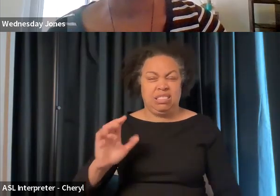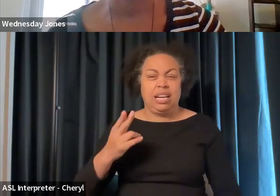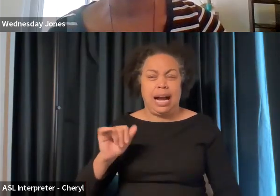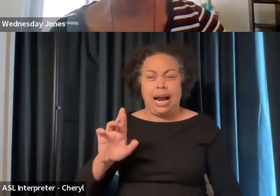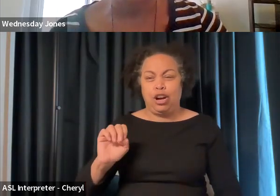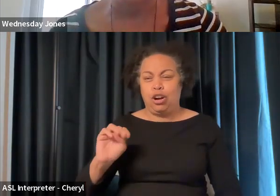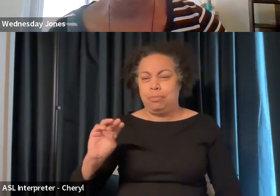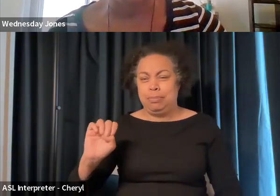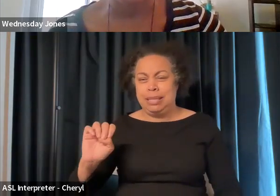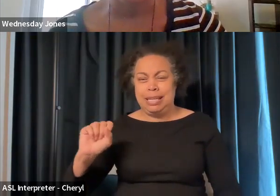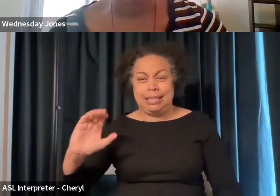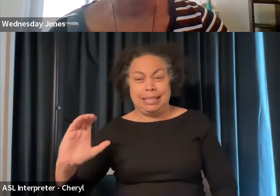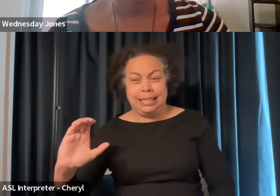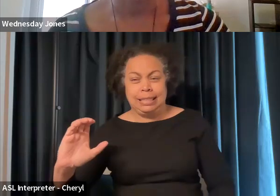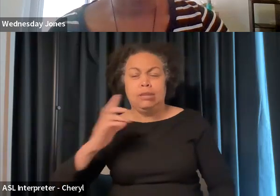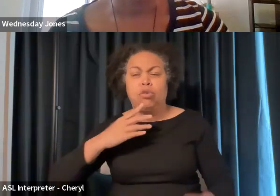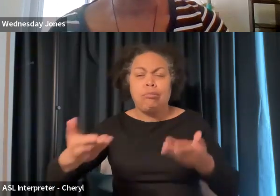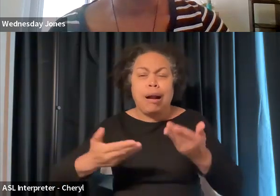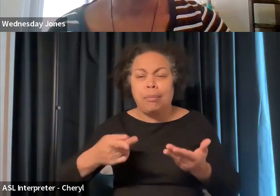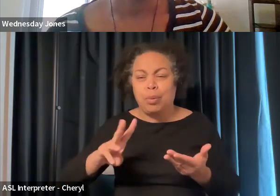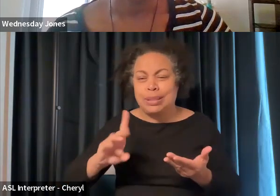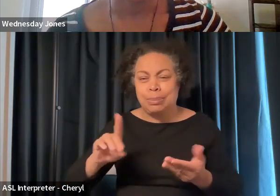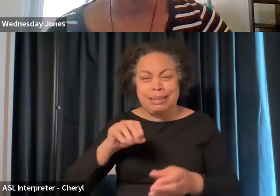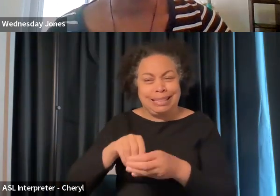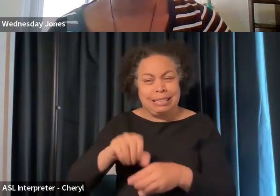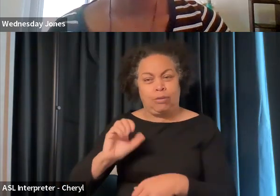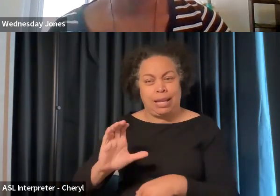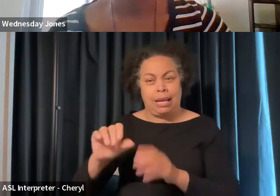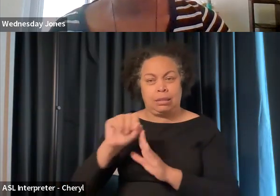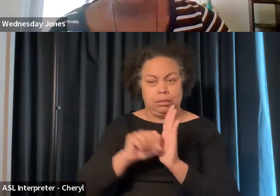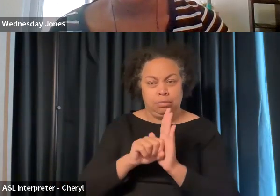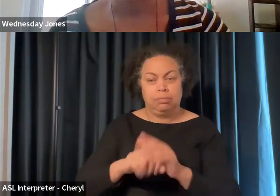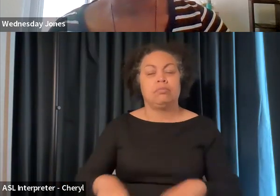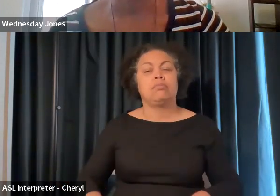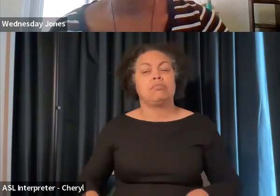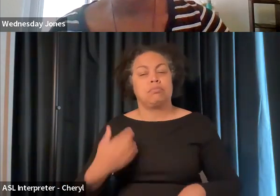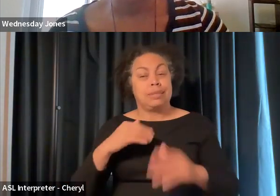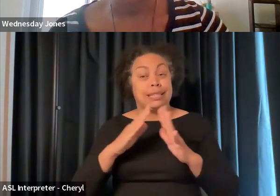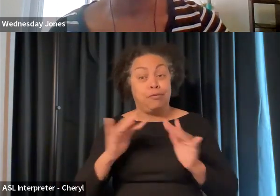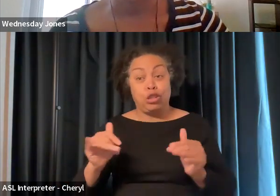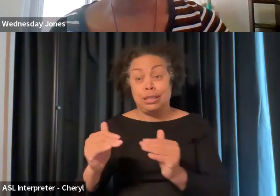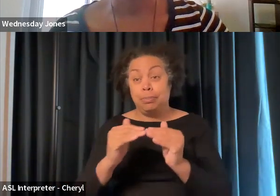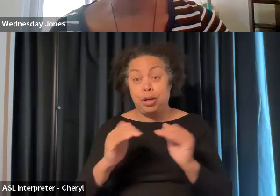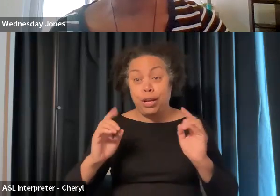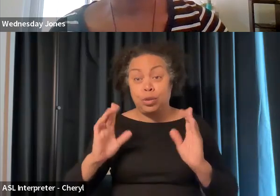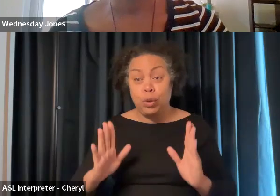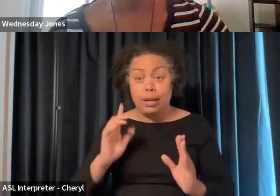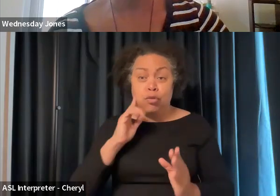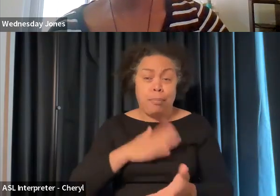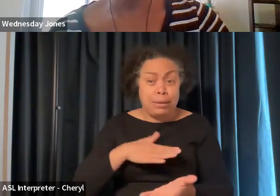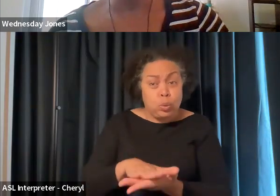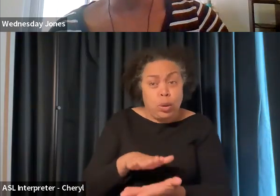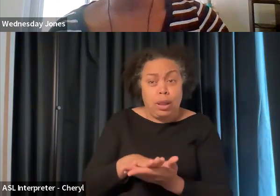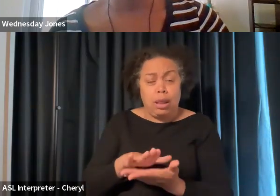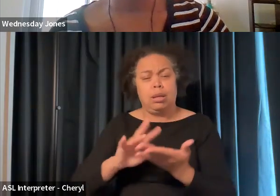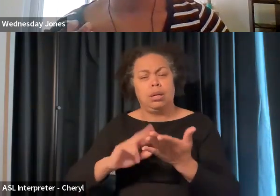hiring people with disabilities. I was a diversity peer educator at my school, so I taught, I